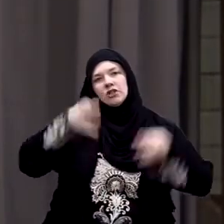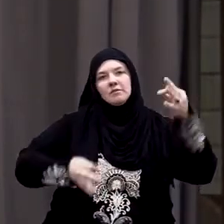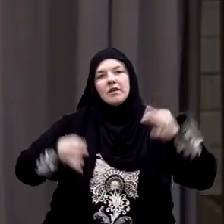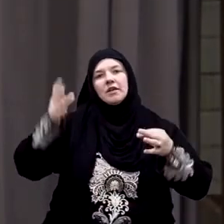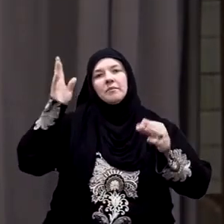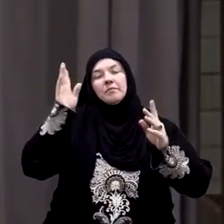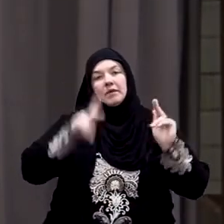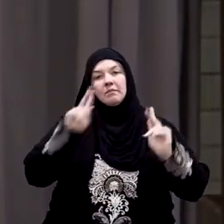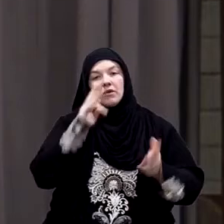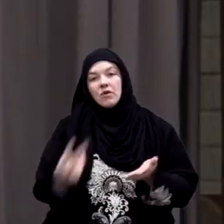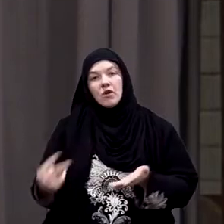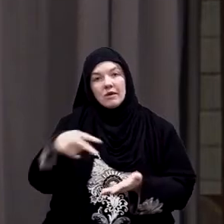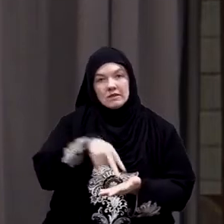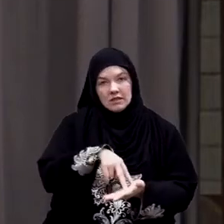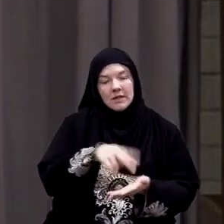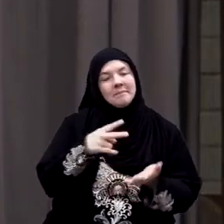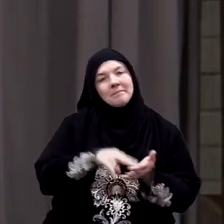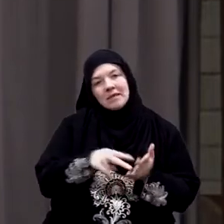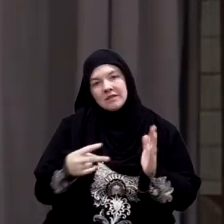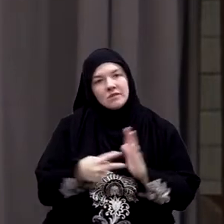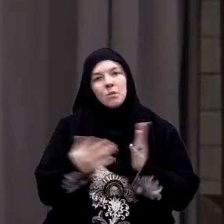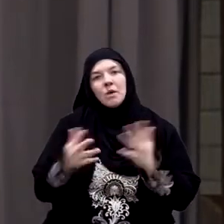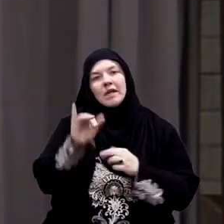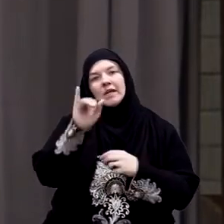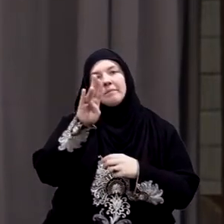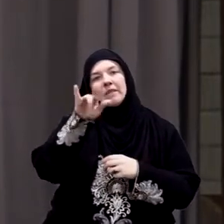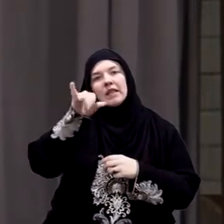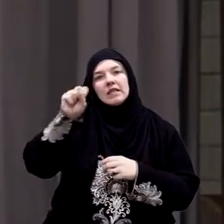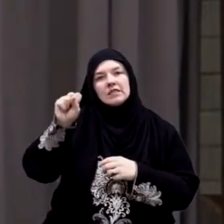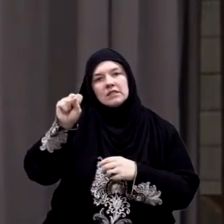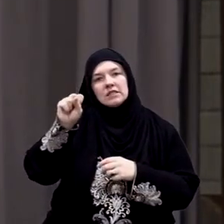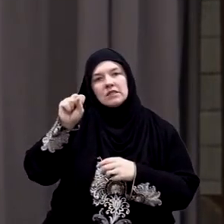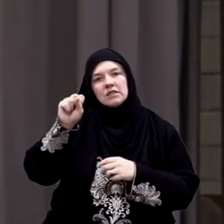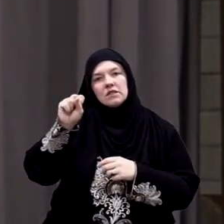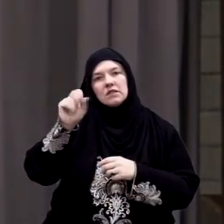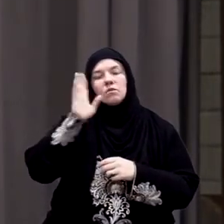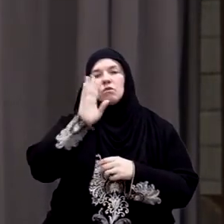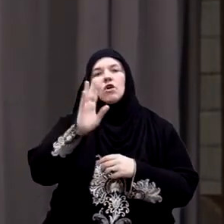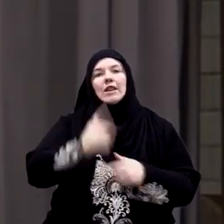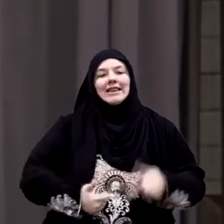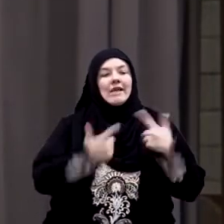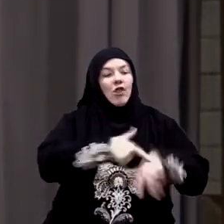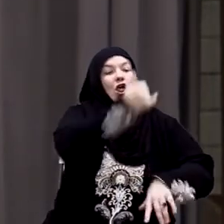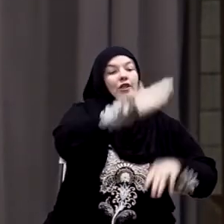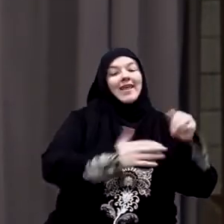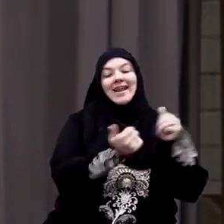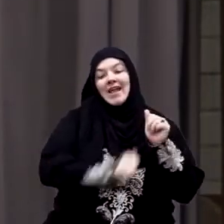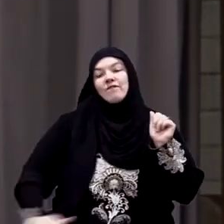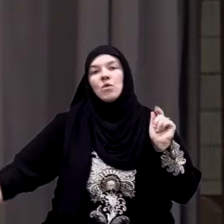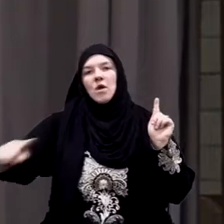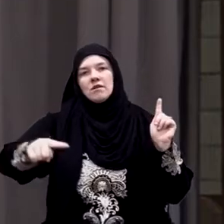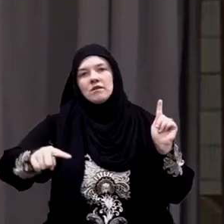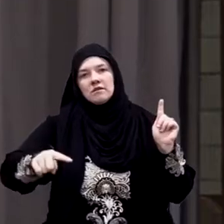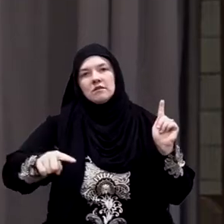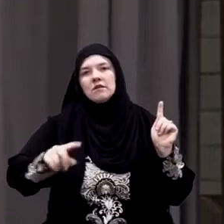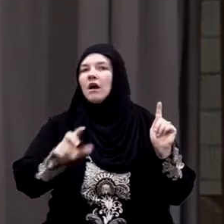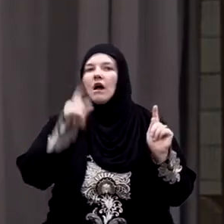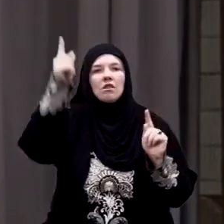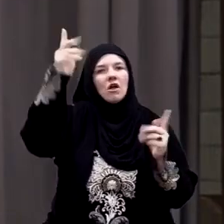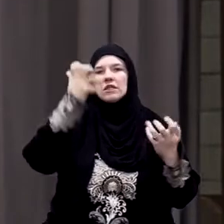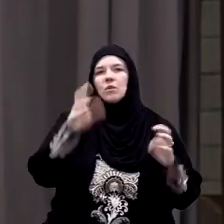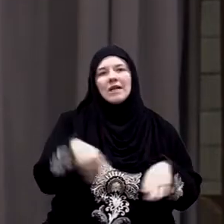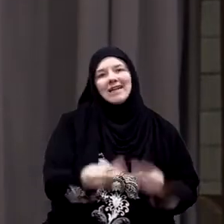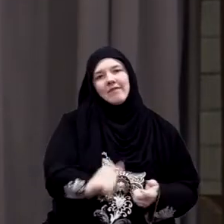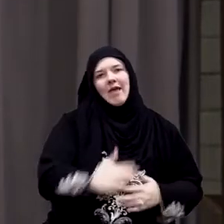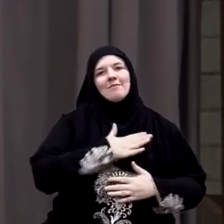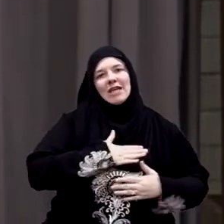are resurrected, it means that Iblis will outlive everybody else. Allah didn't want to give